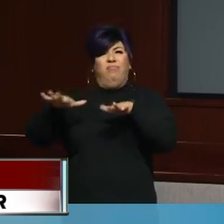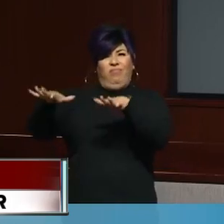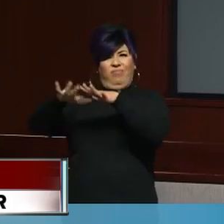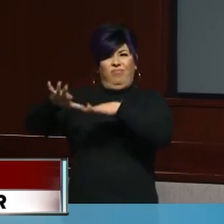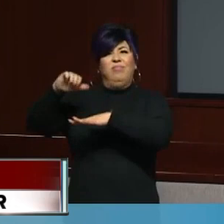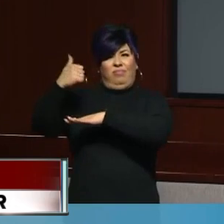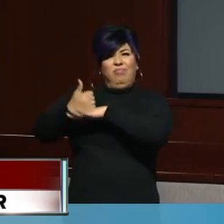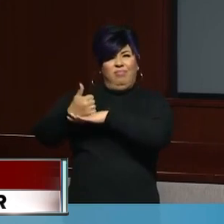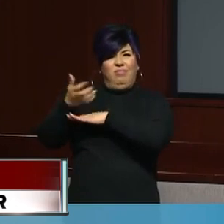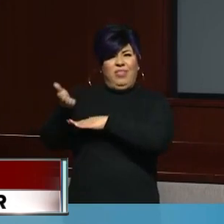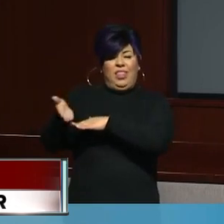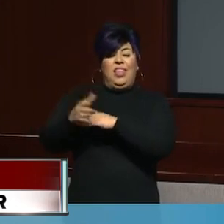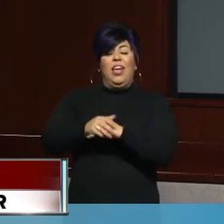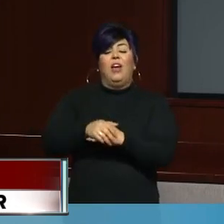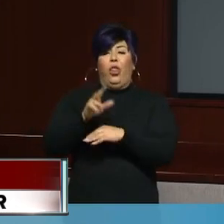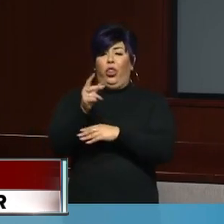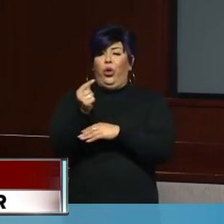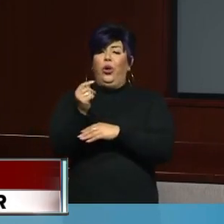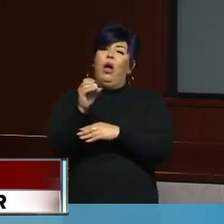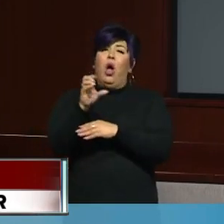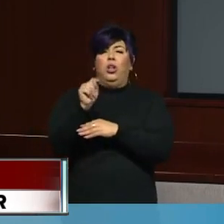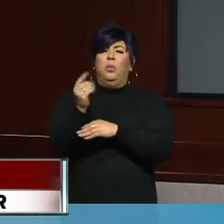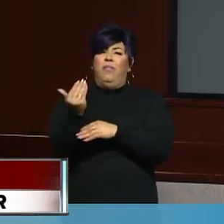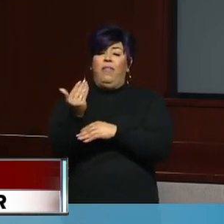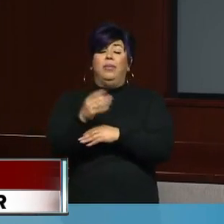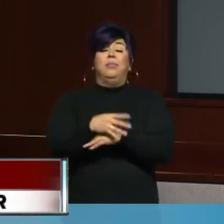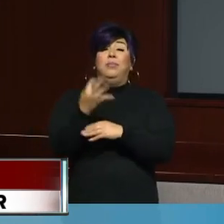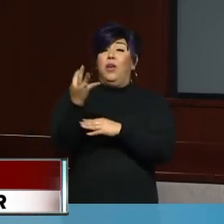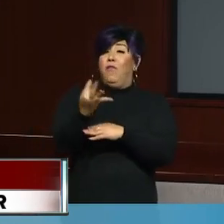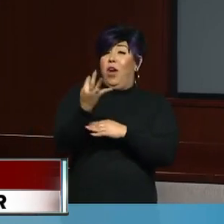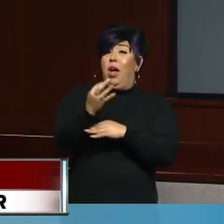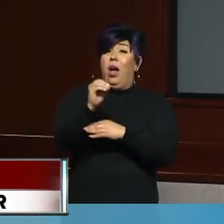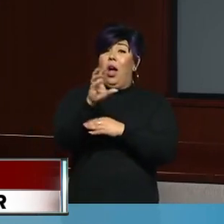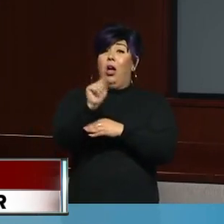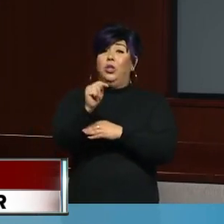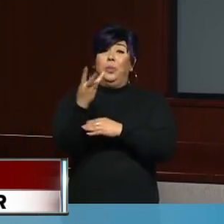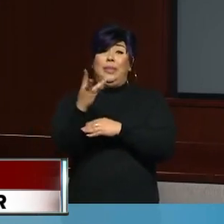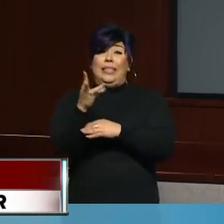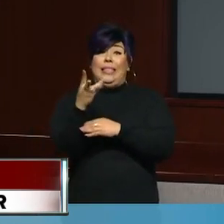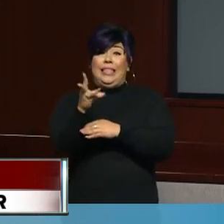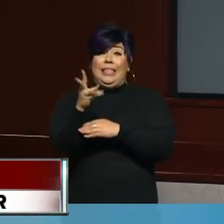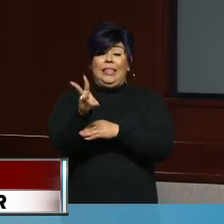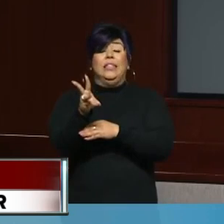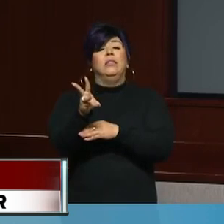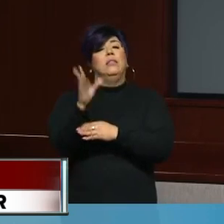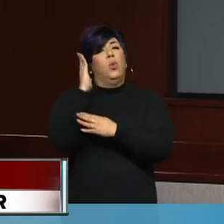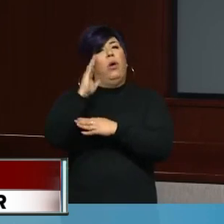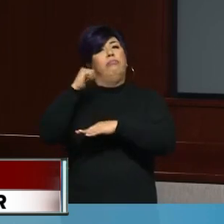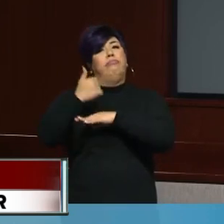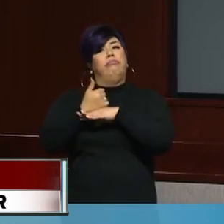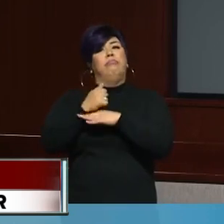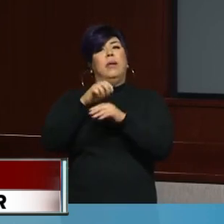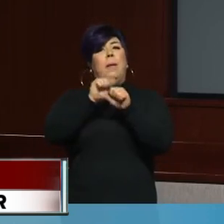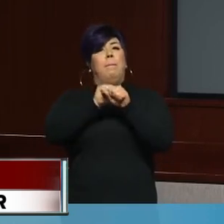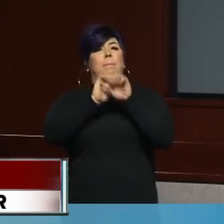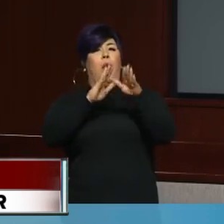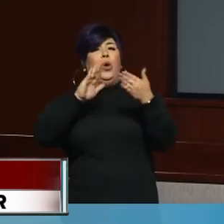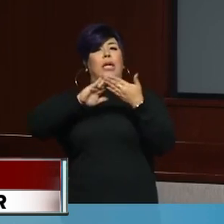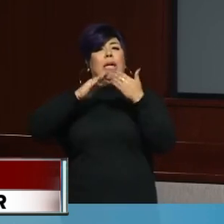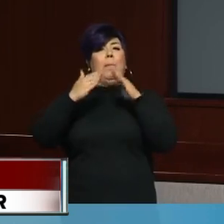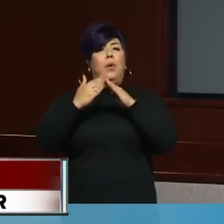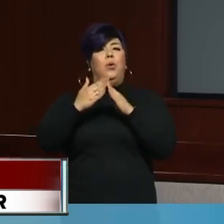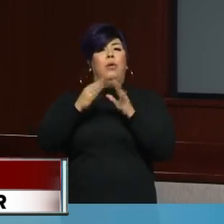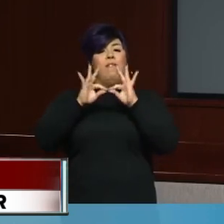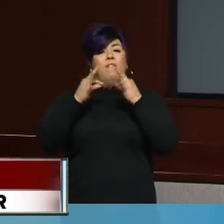Owners Association on Thursday, October 15th, and on Friday, October 16th, it will be at the Mountain Communities Family